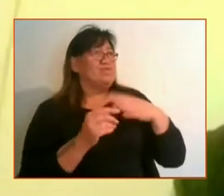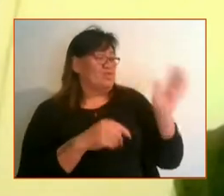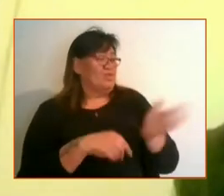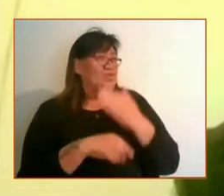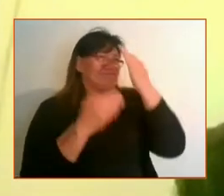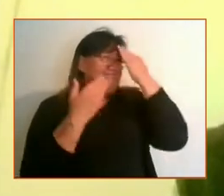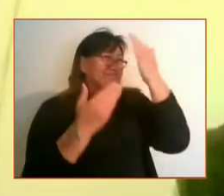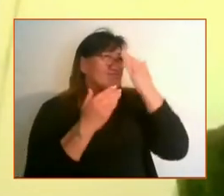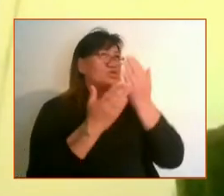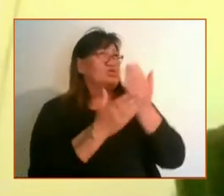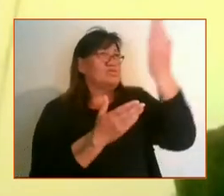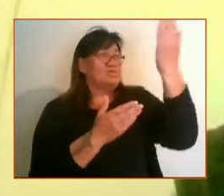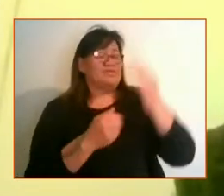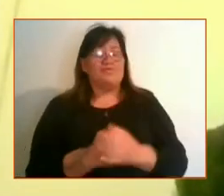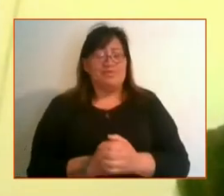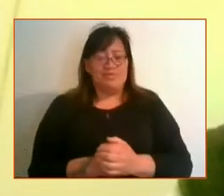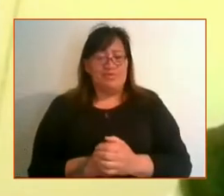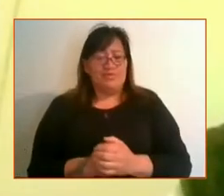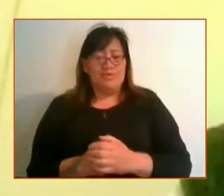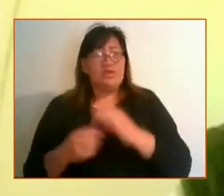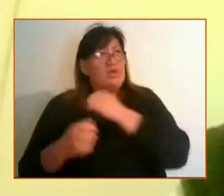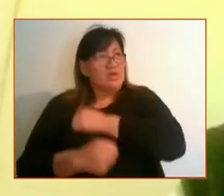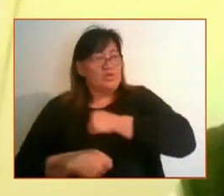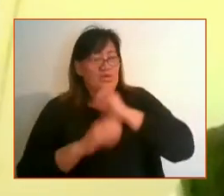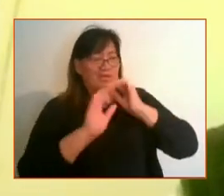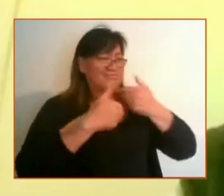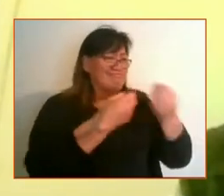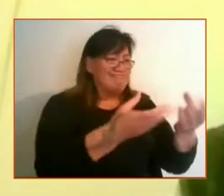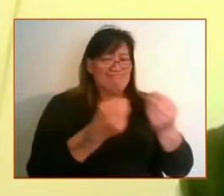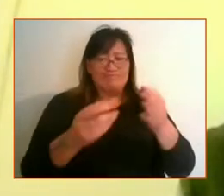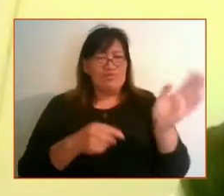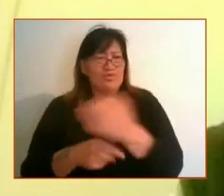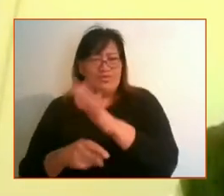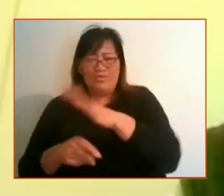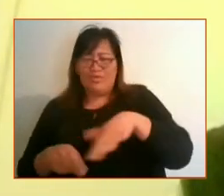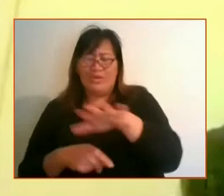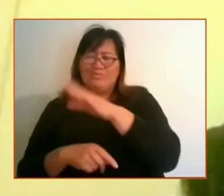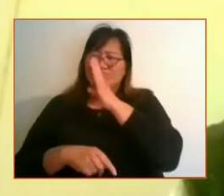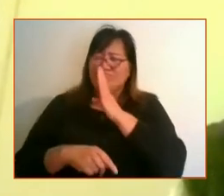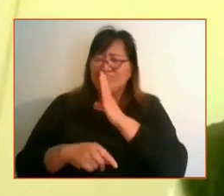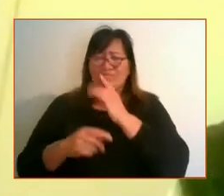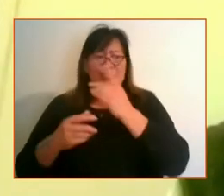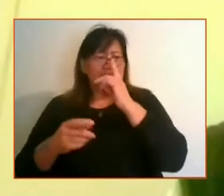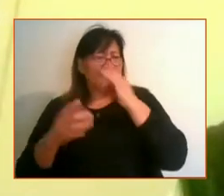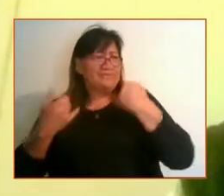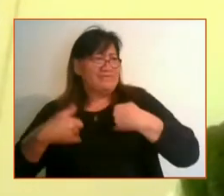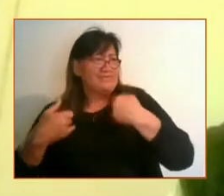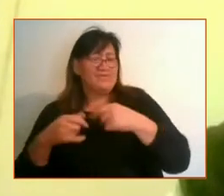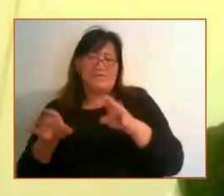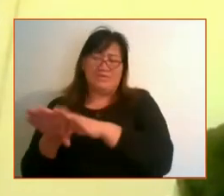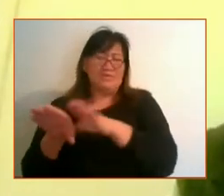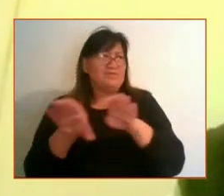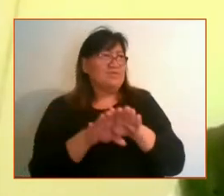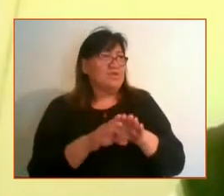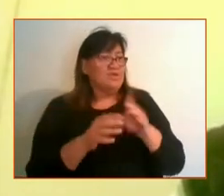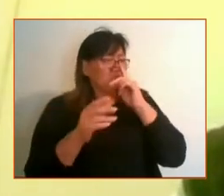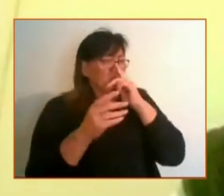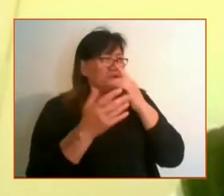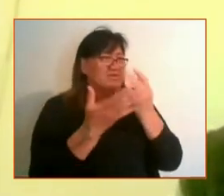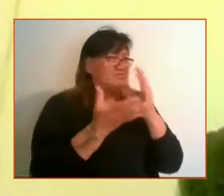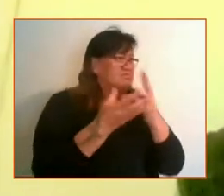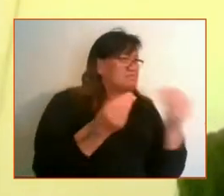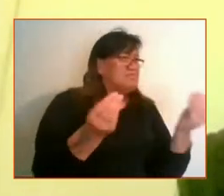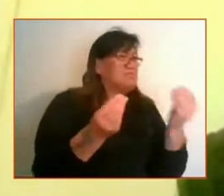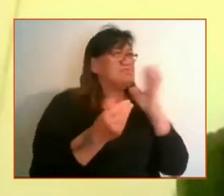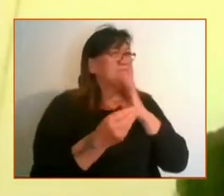koe e pā. Kia tau pokina te koroi aro ki runga ki ngā whānau e mpauri ane maui ana. I roto I ngā whārua rua, I roto I ngā tihi puta